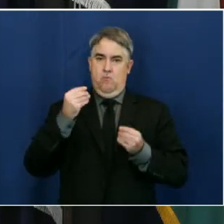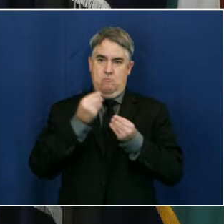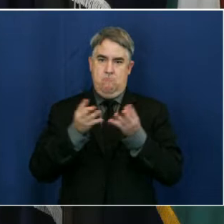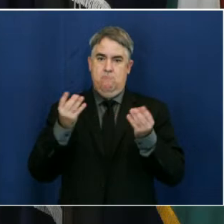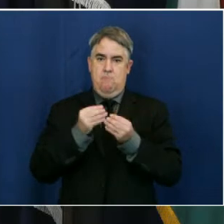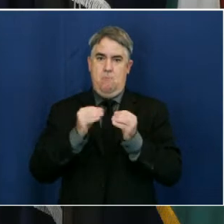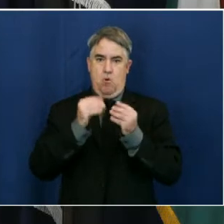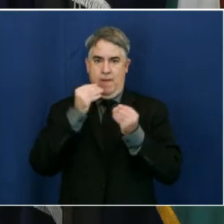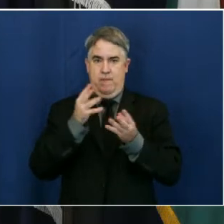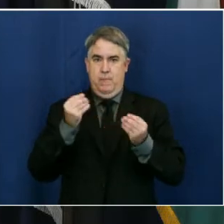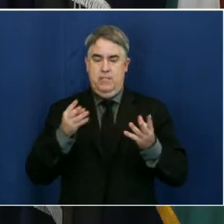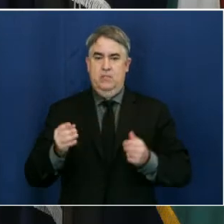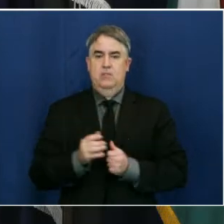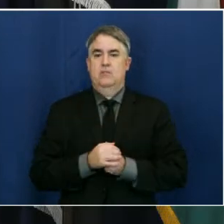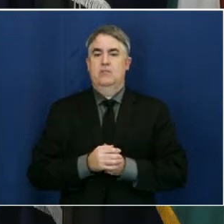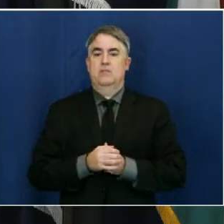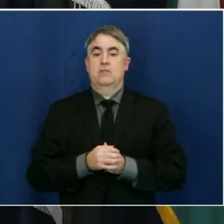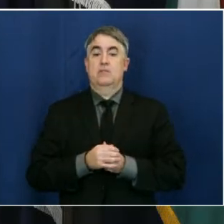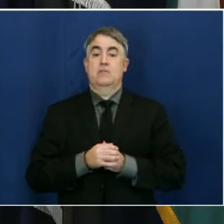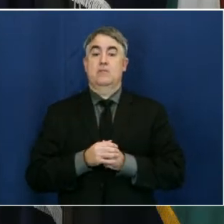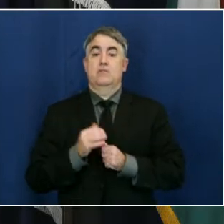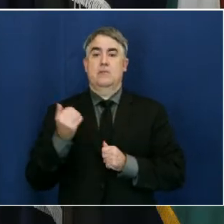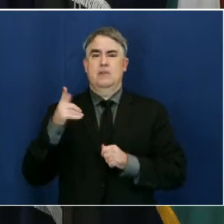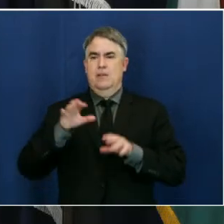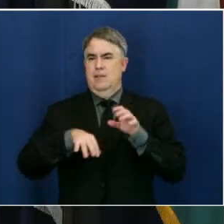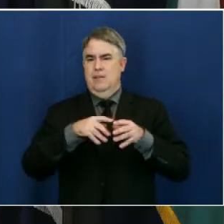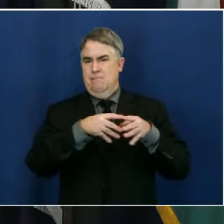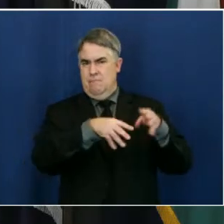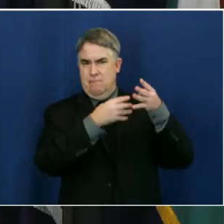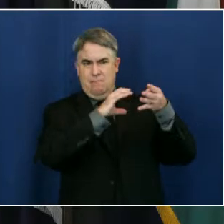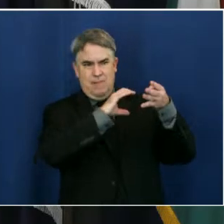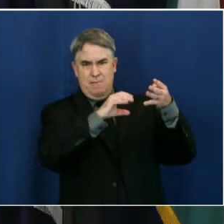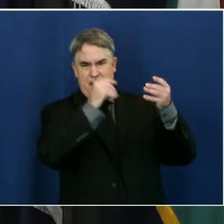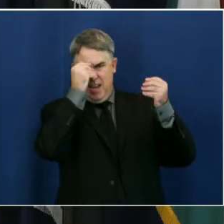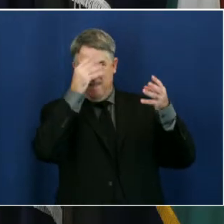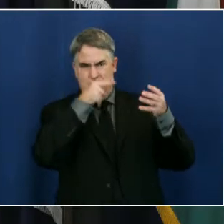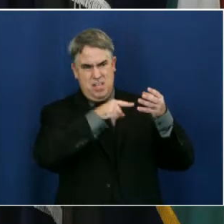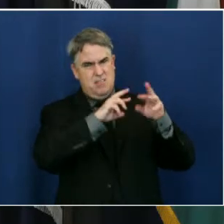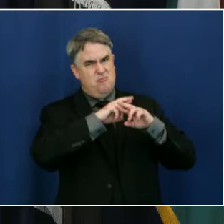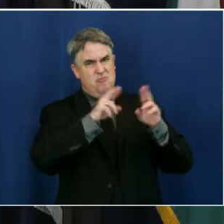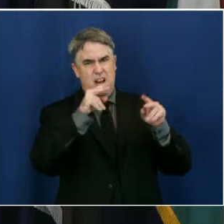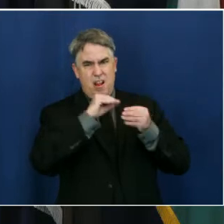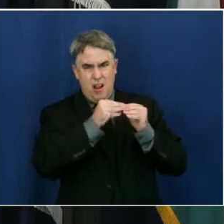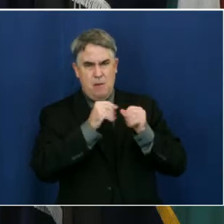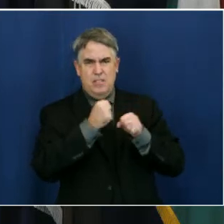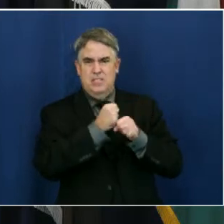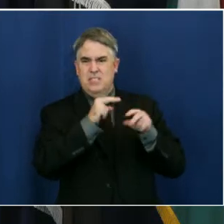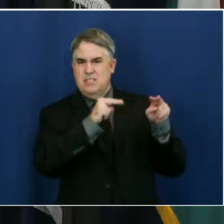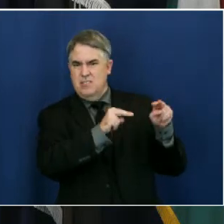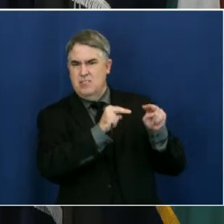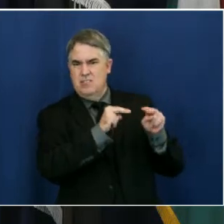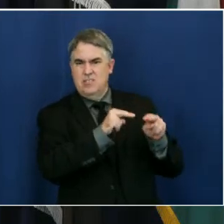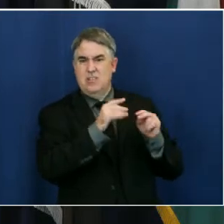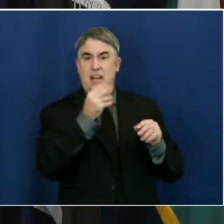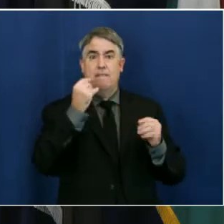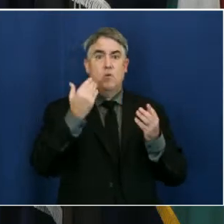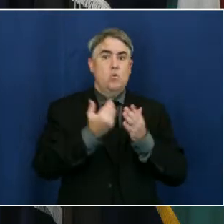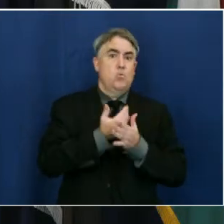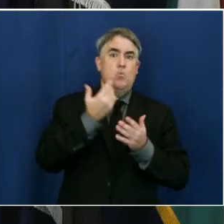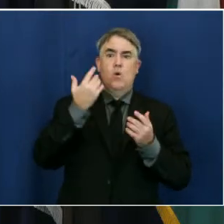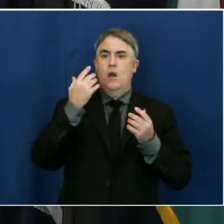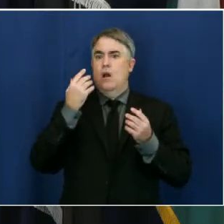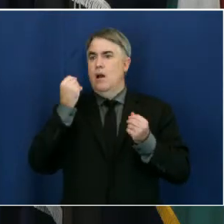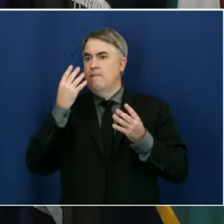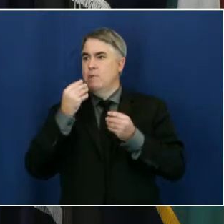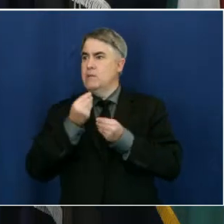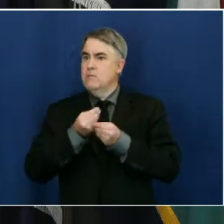numbers. Our vaccine dashboard will continue to be updated in real time. If we have the new portal before next Wednesday, we will certainly